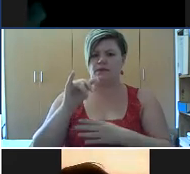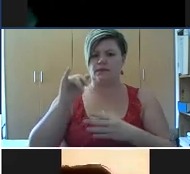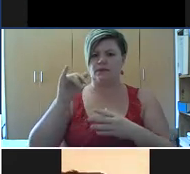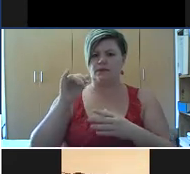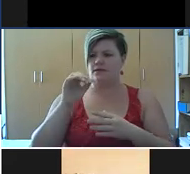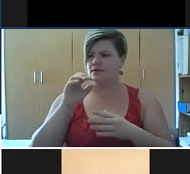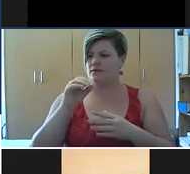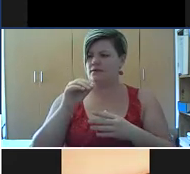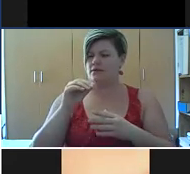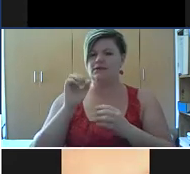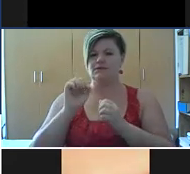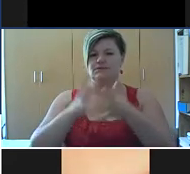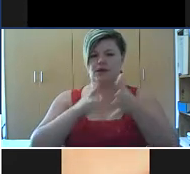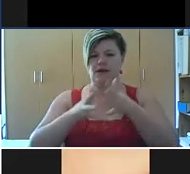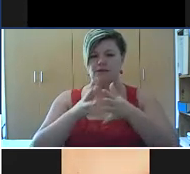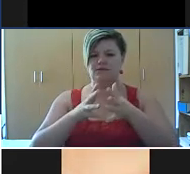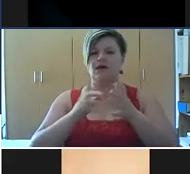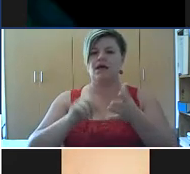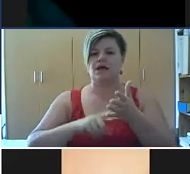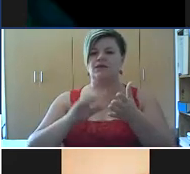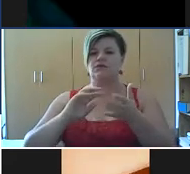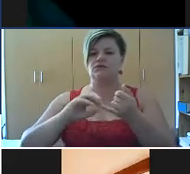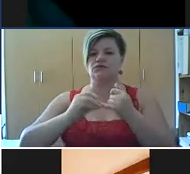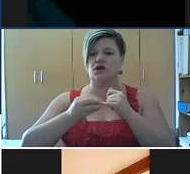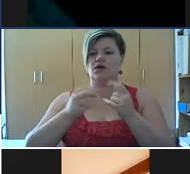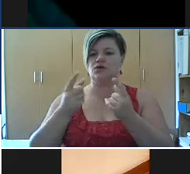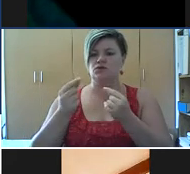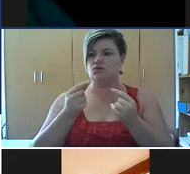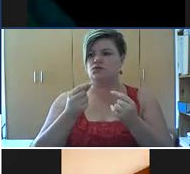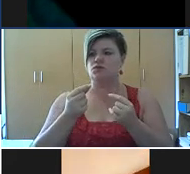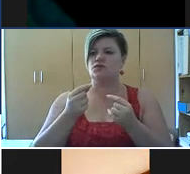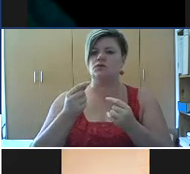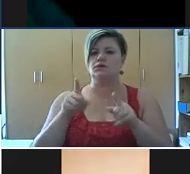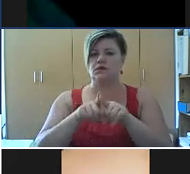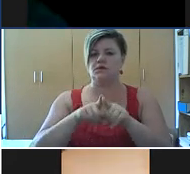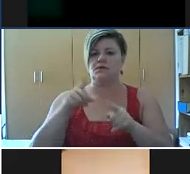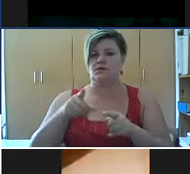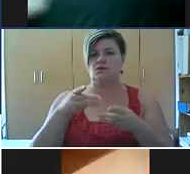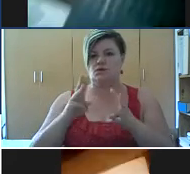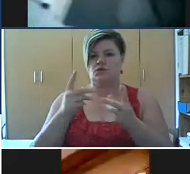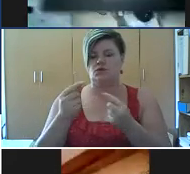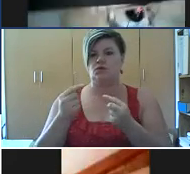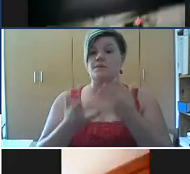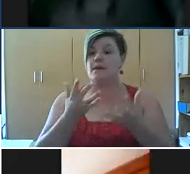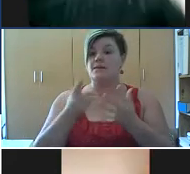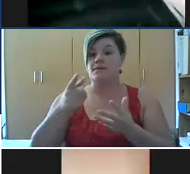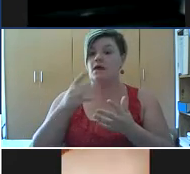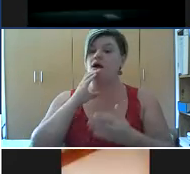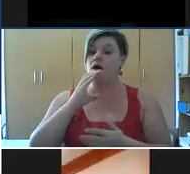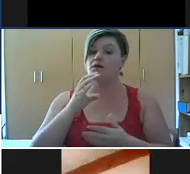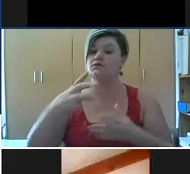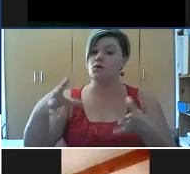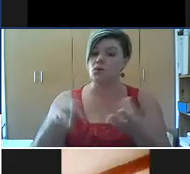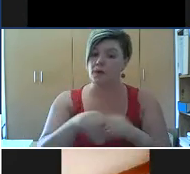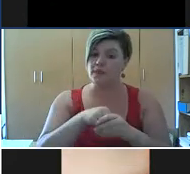yourself and try and do it as they are doing it. They might ask you to cooperate, and if you can